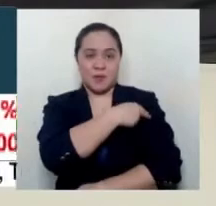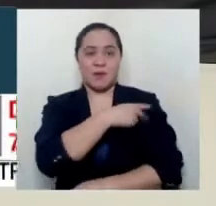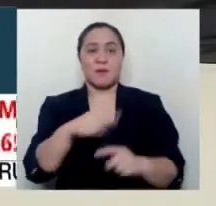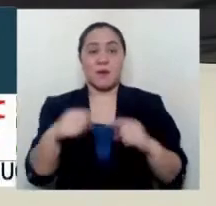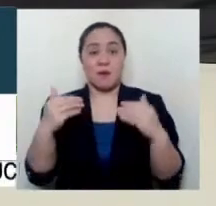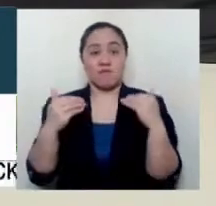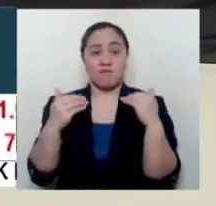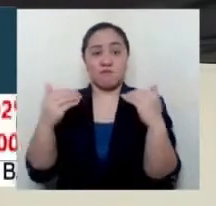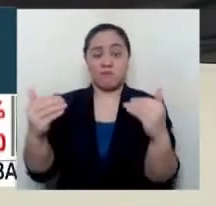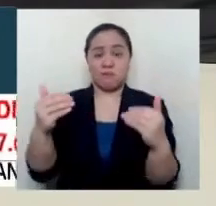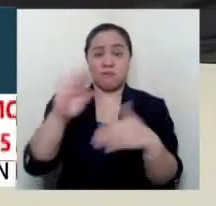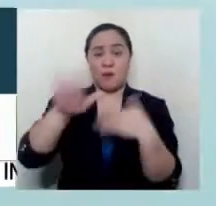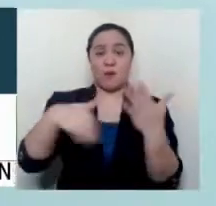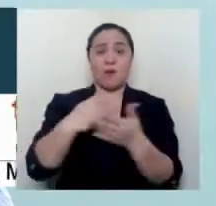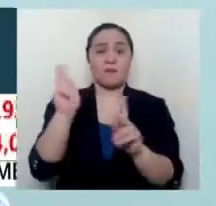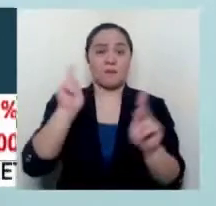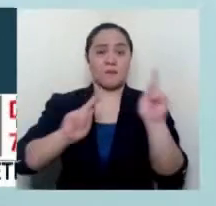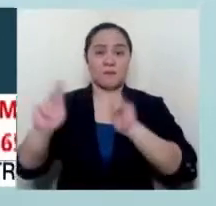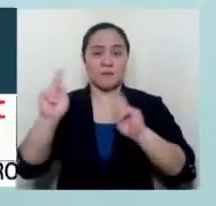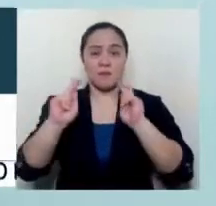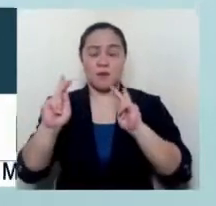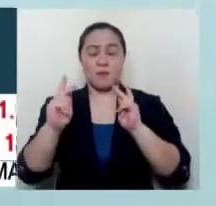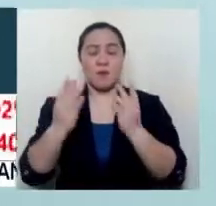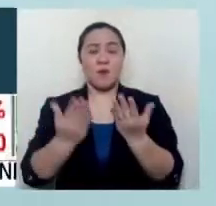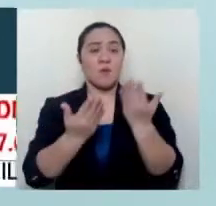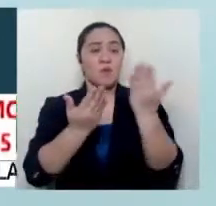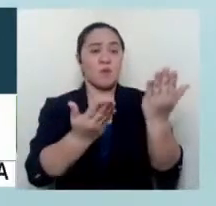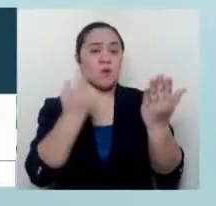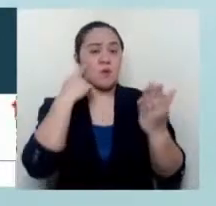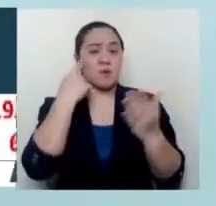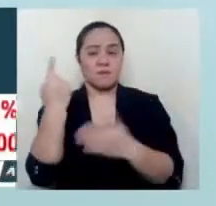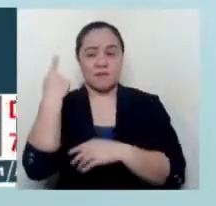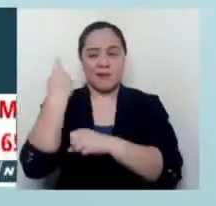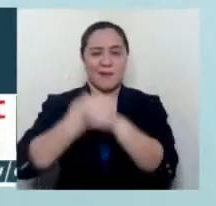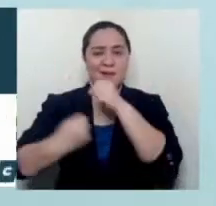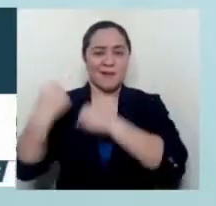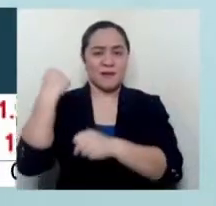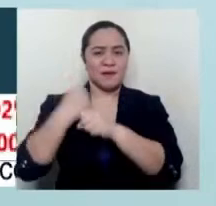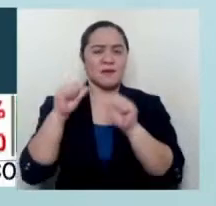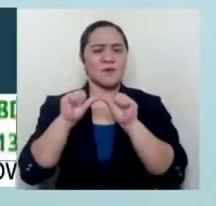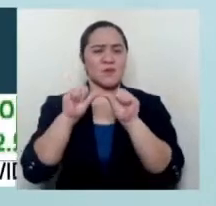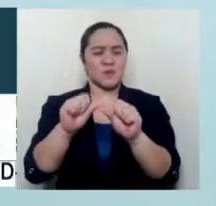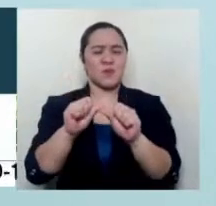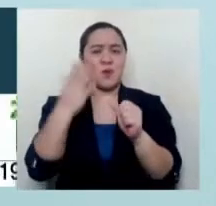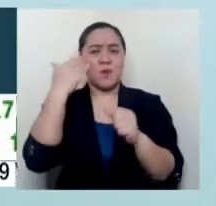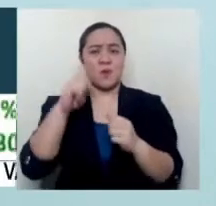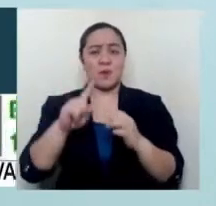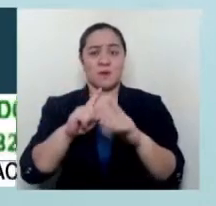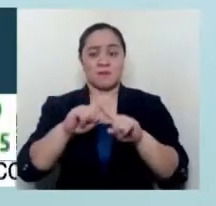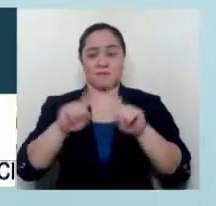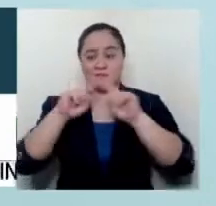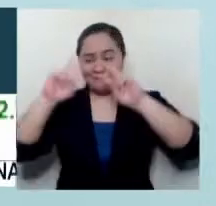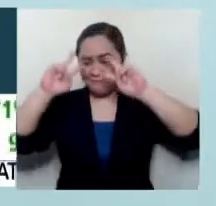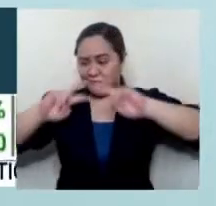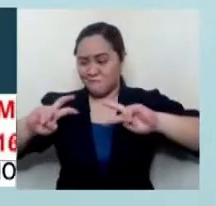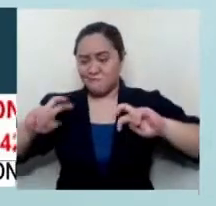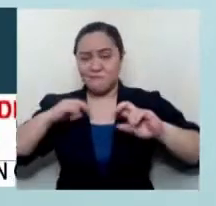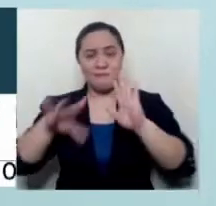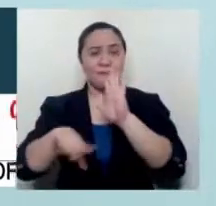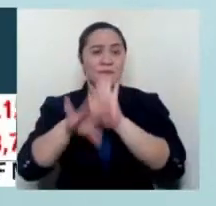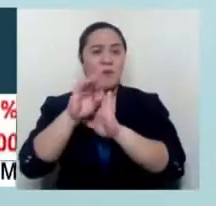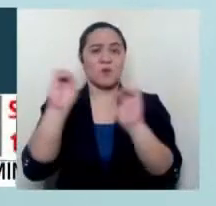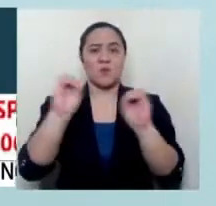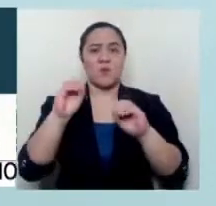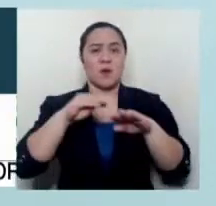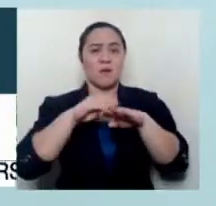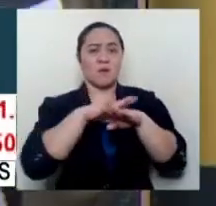pushing to stop the mandatory use of face shields since last year, saying there is no scientific basis that proves it could curb the spread